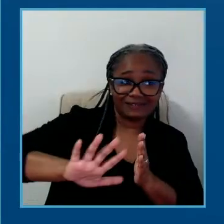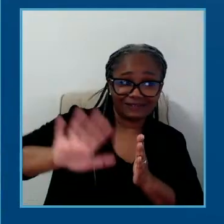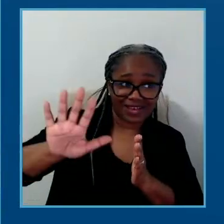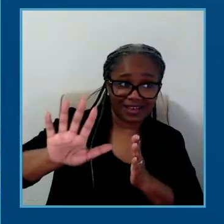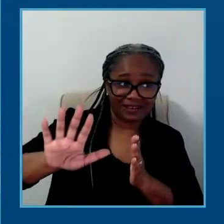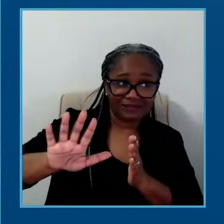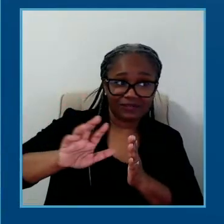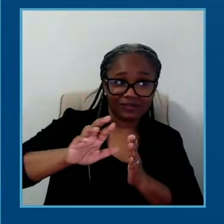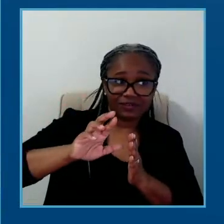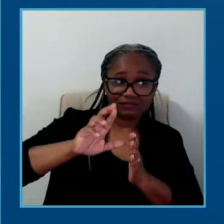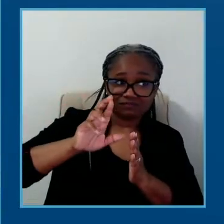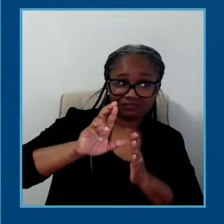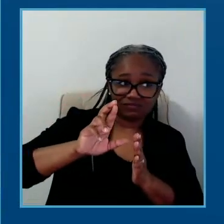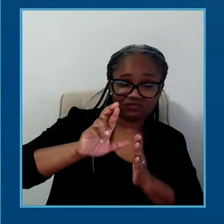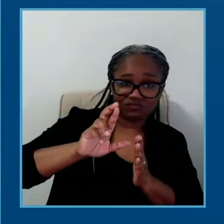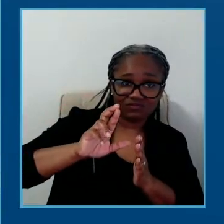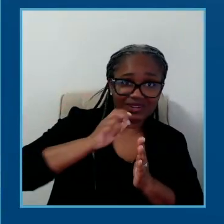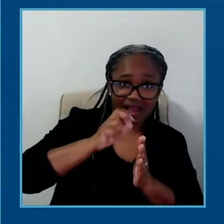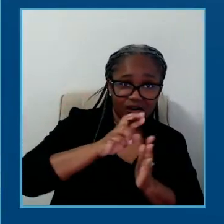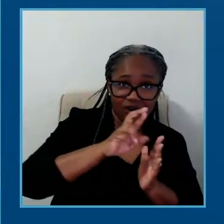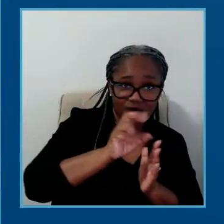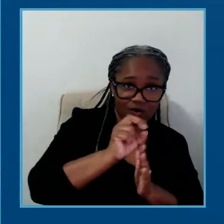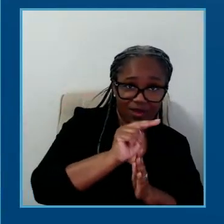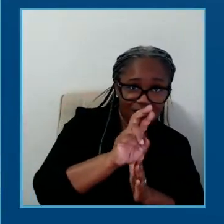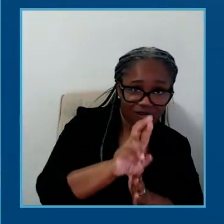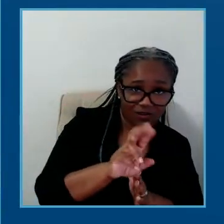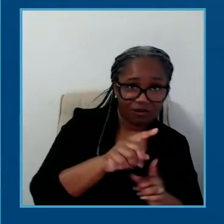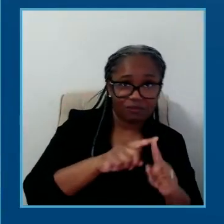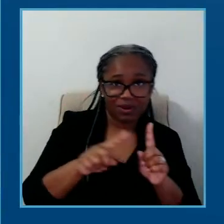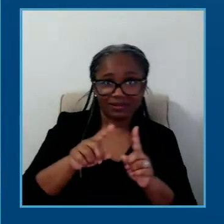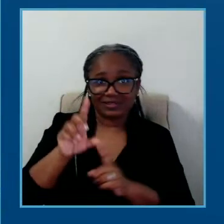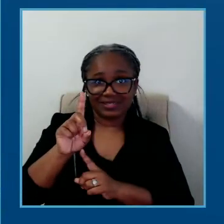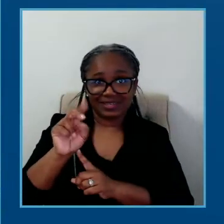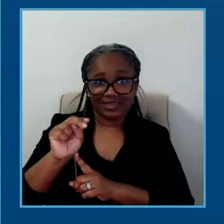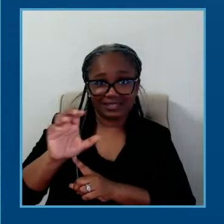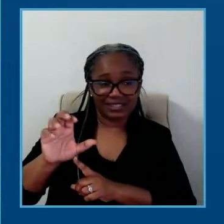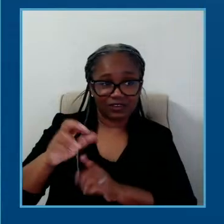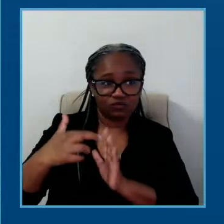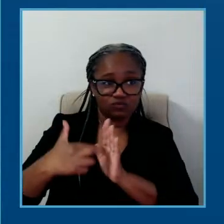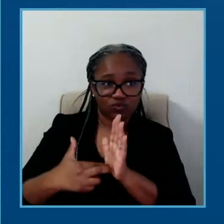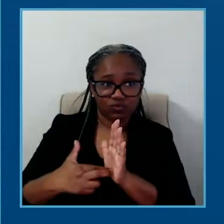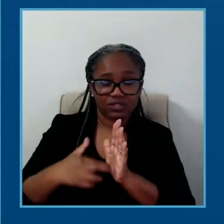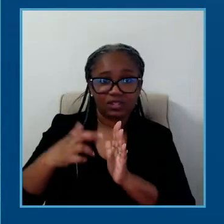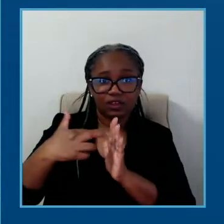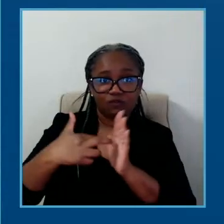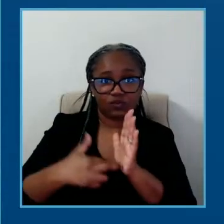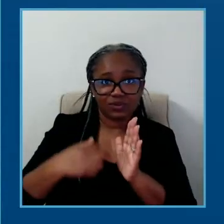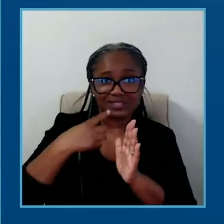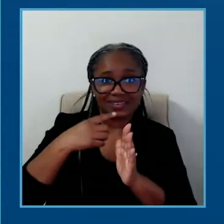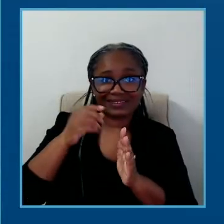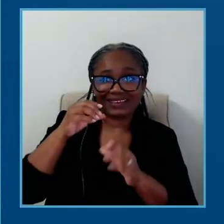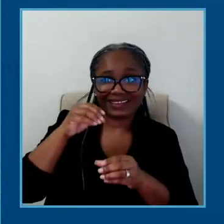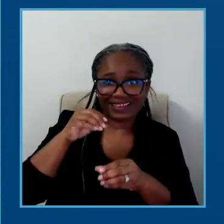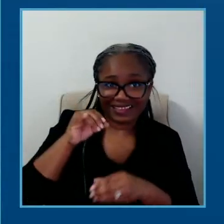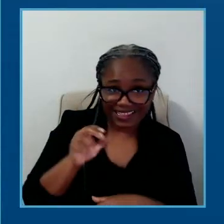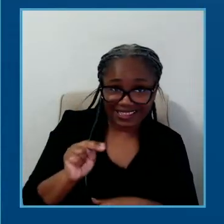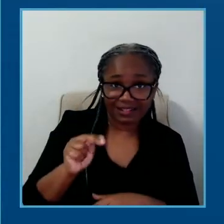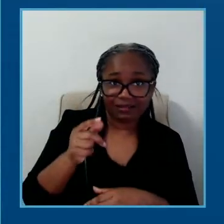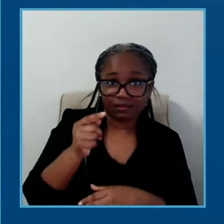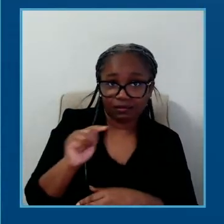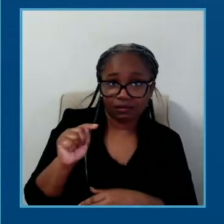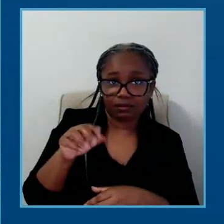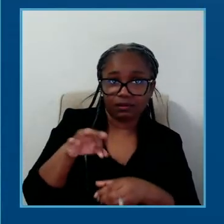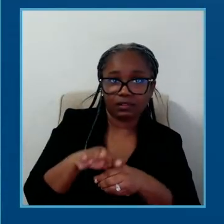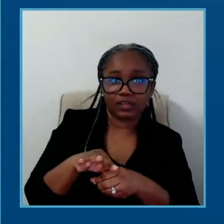that the DNC adopted for how this was going to go. The rule refers to, in the election, singular, of the